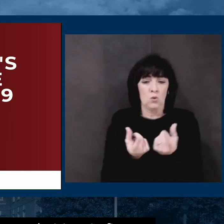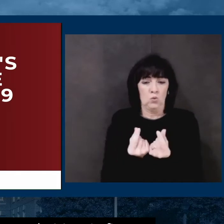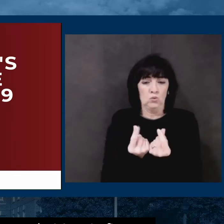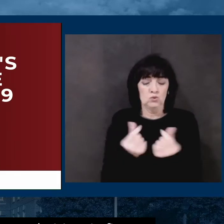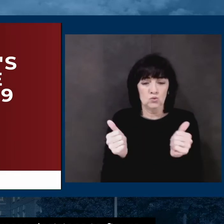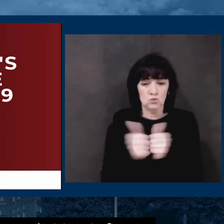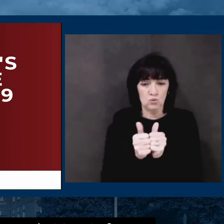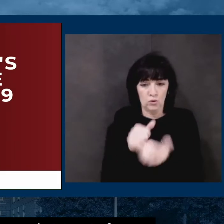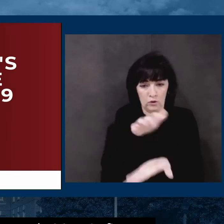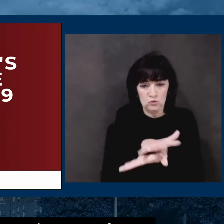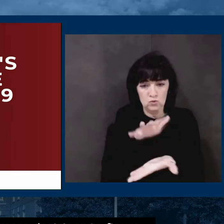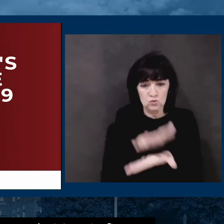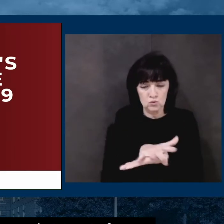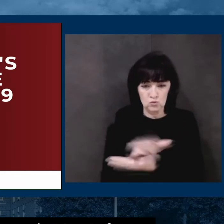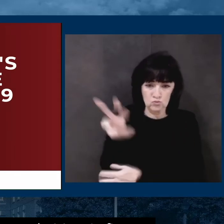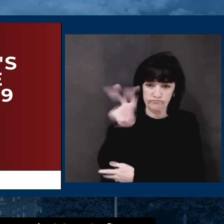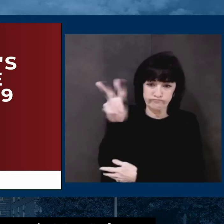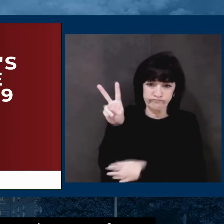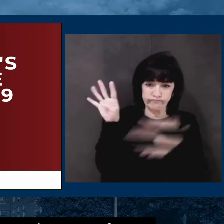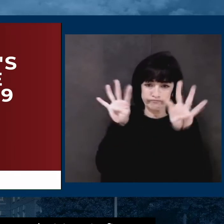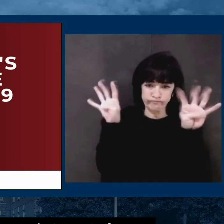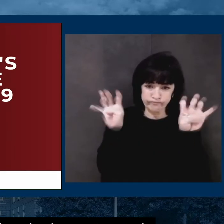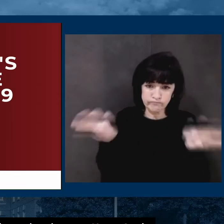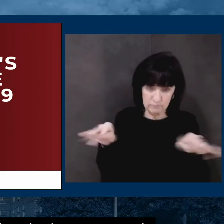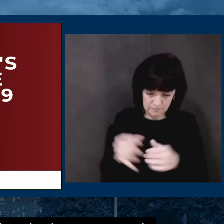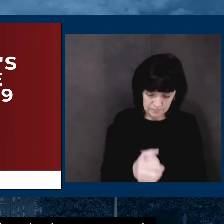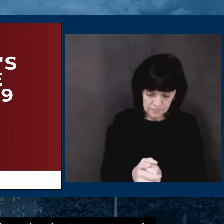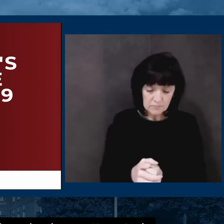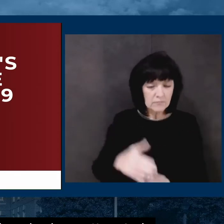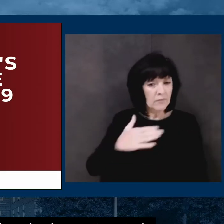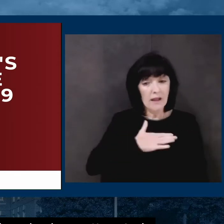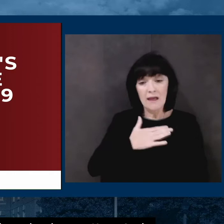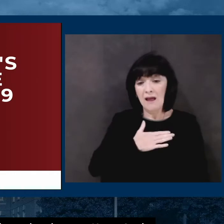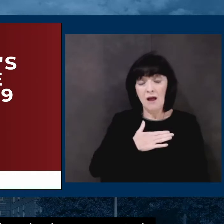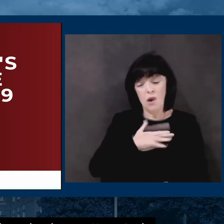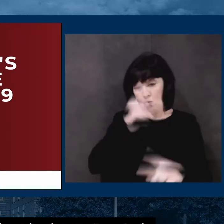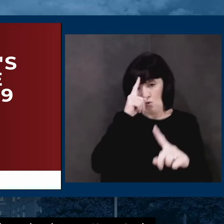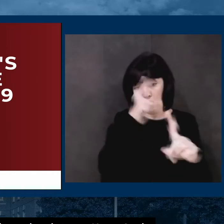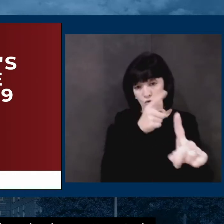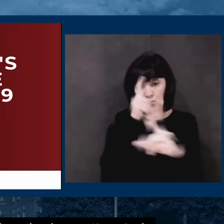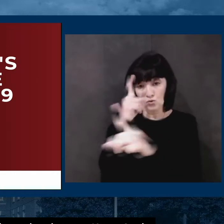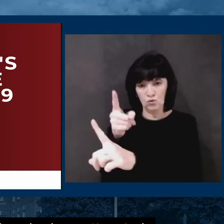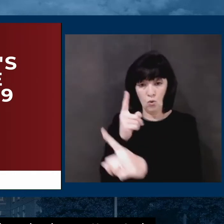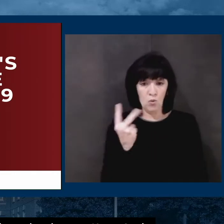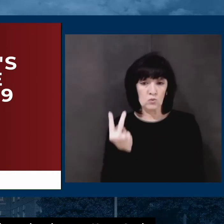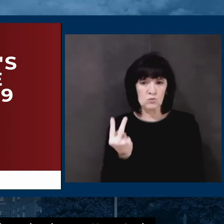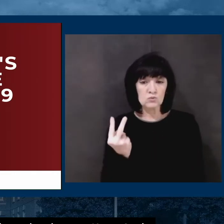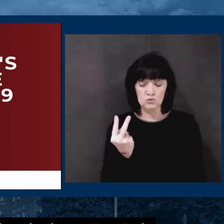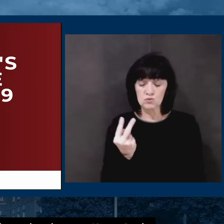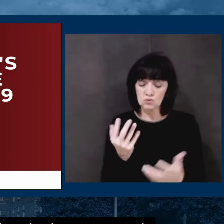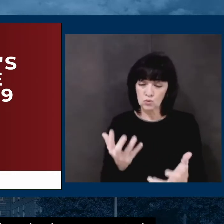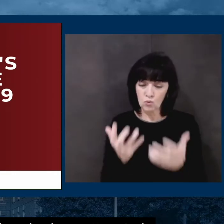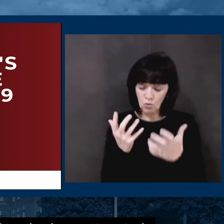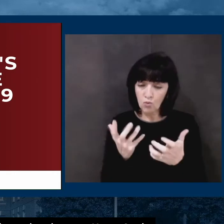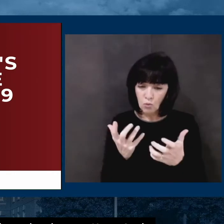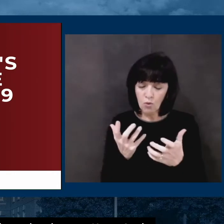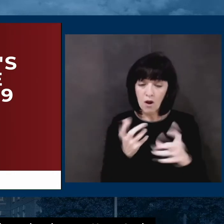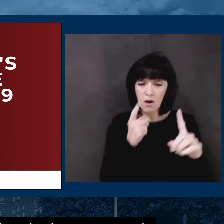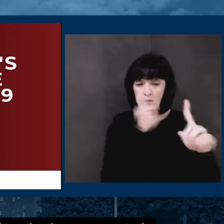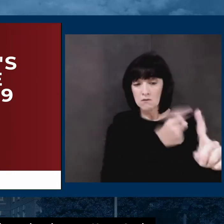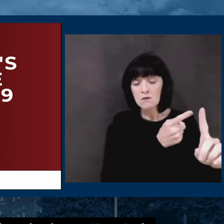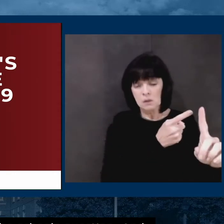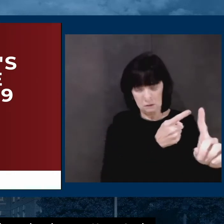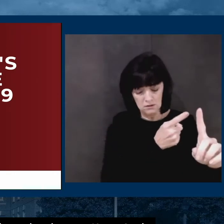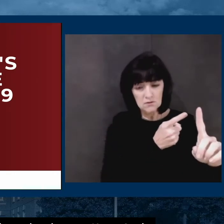Our objectives, or two objectives, remain the same: to try to keep as many children in school for